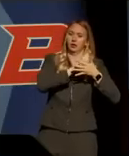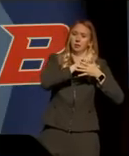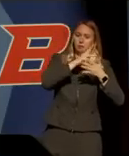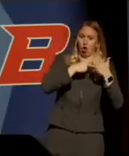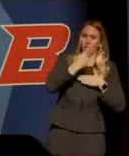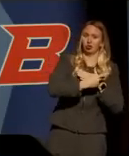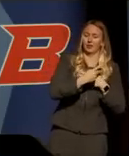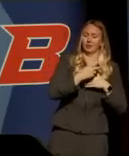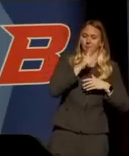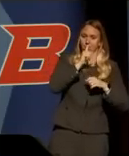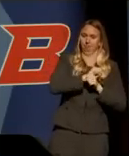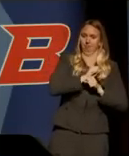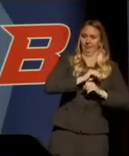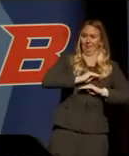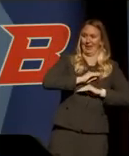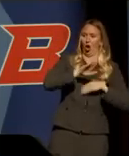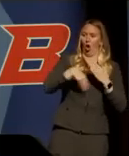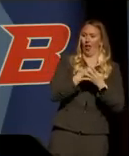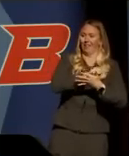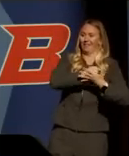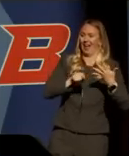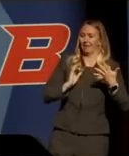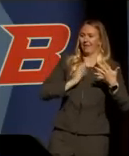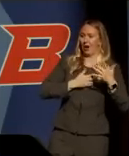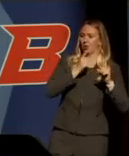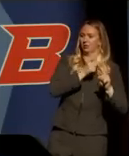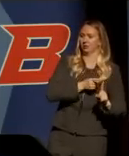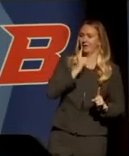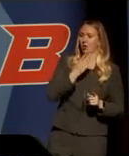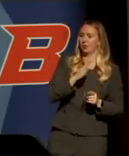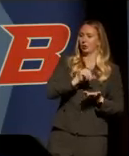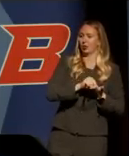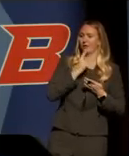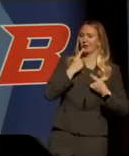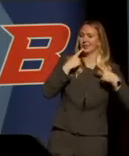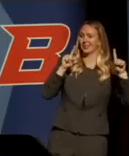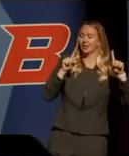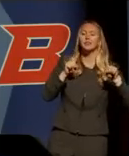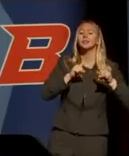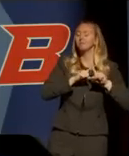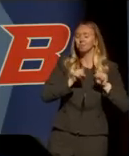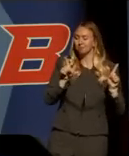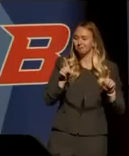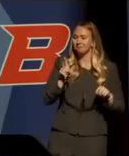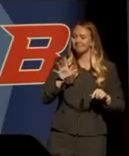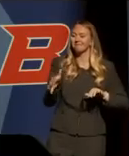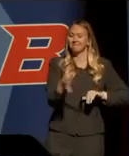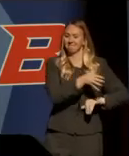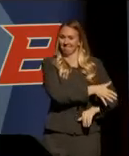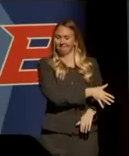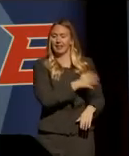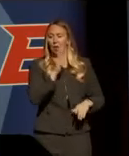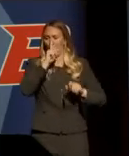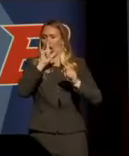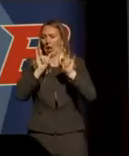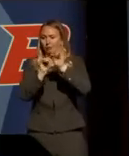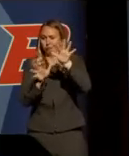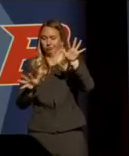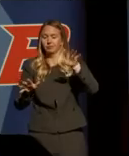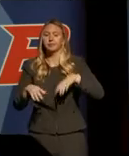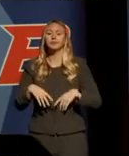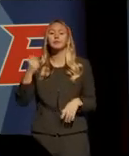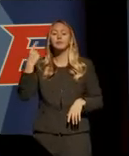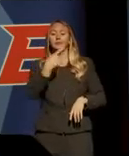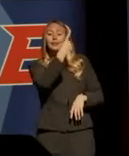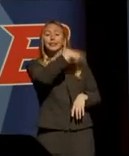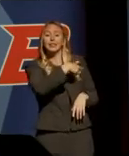same units and give you a sense. This is again, information from our vice presidents and deans about the things they